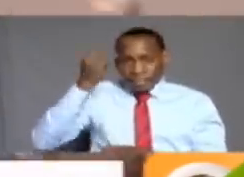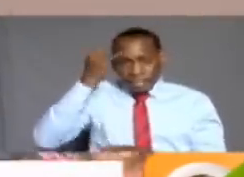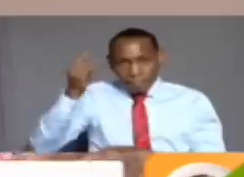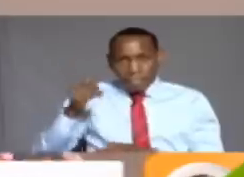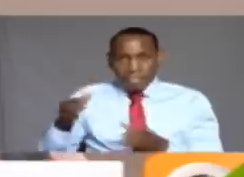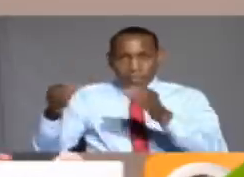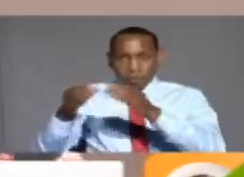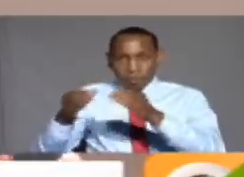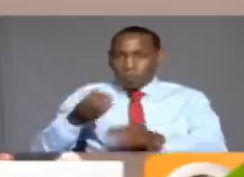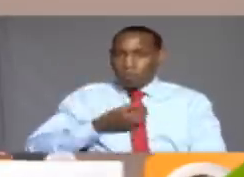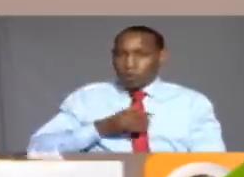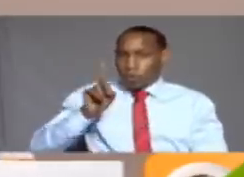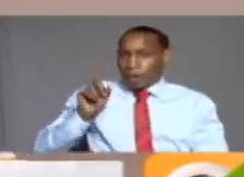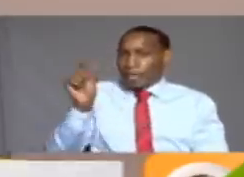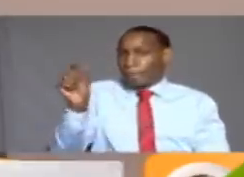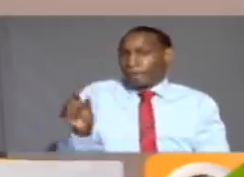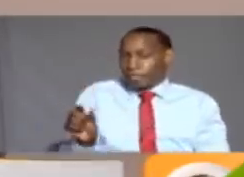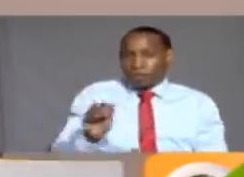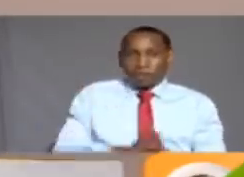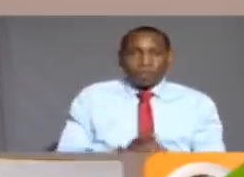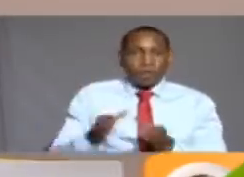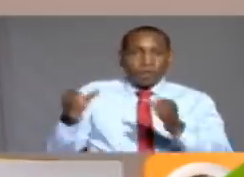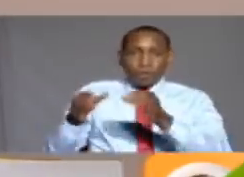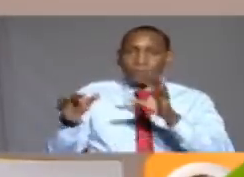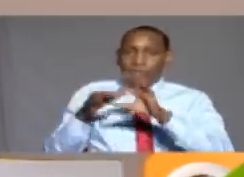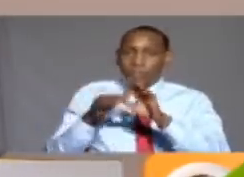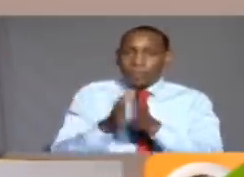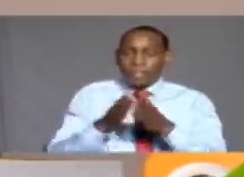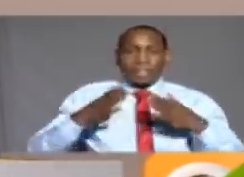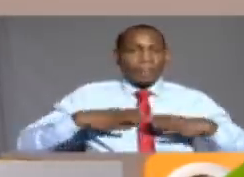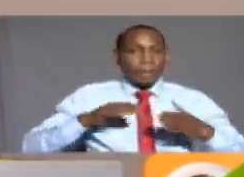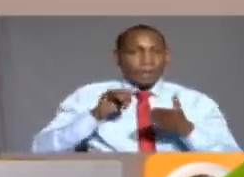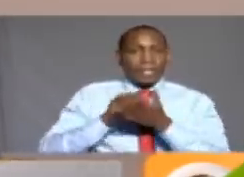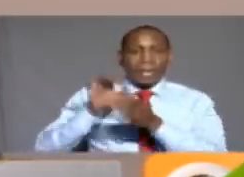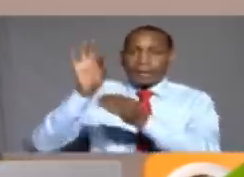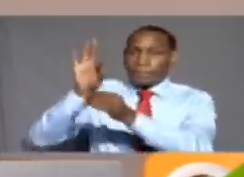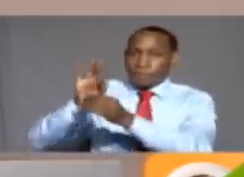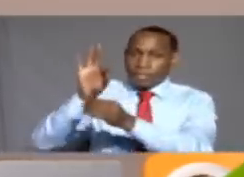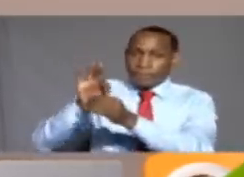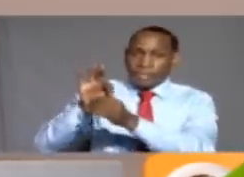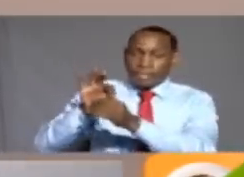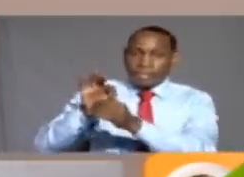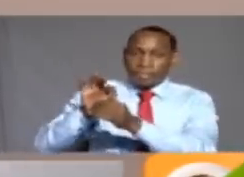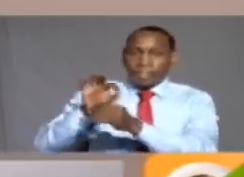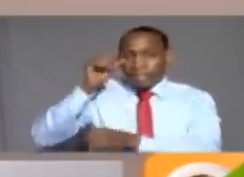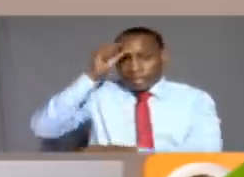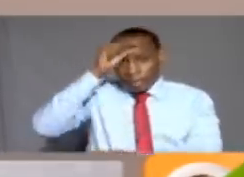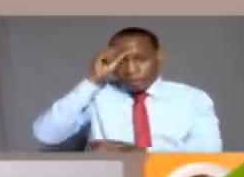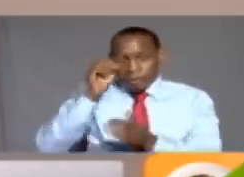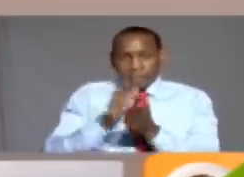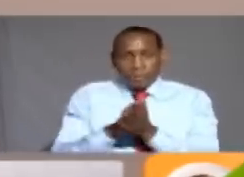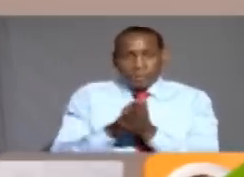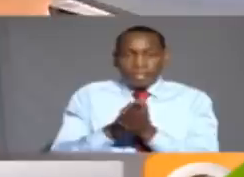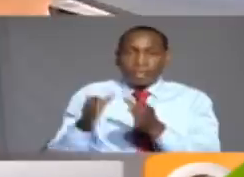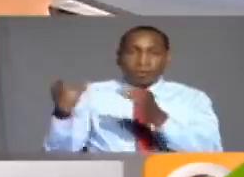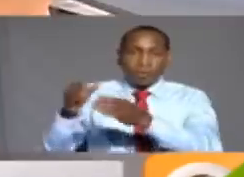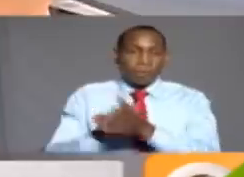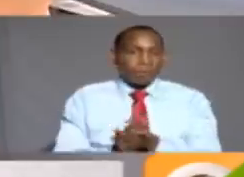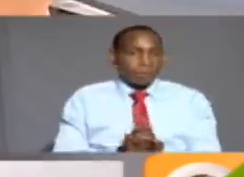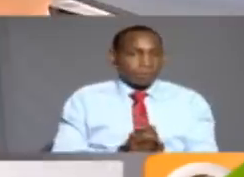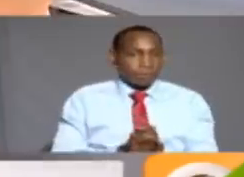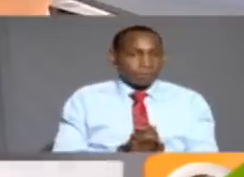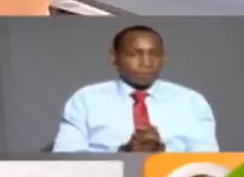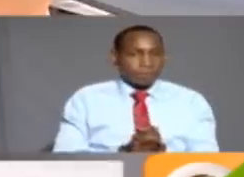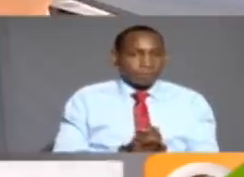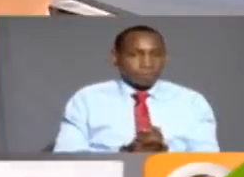to him or to one person. Okay. The party belongs to the people who voted for this government and for this party. You know, the president said because of that he